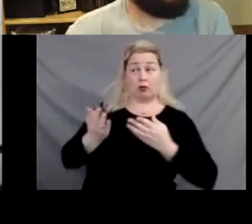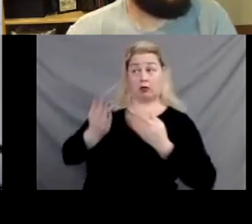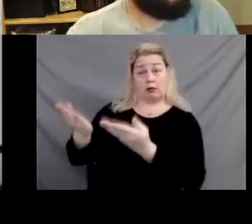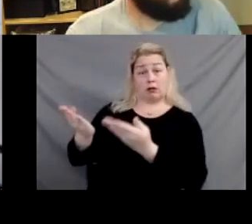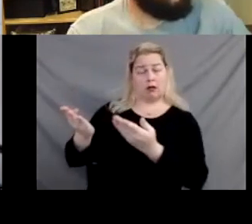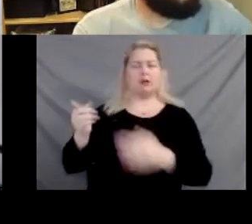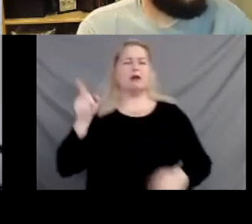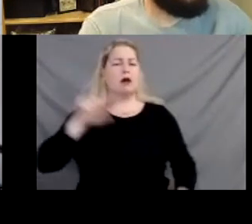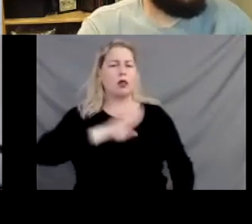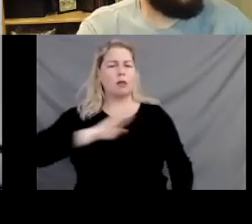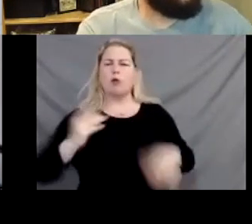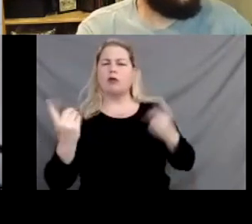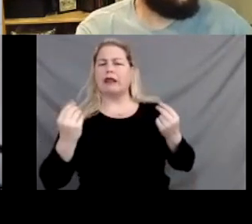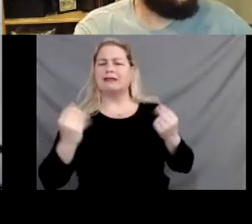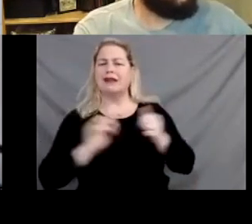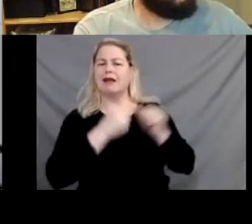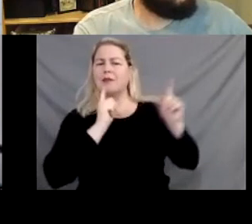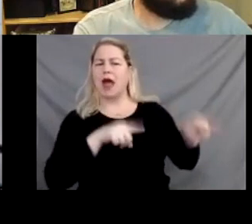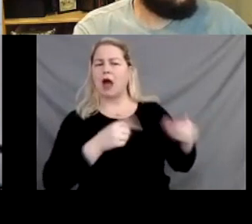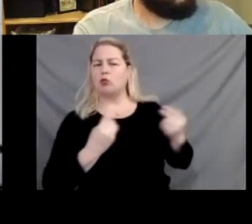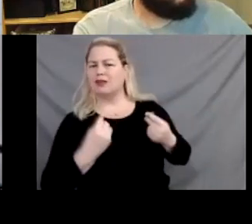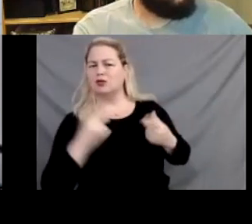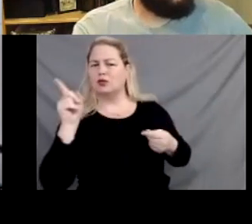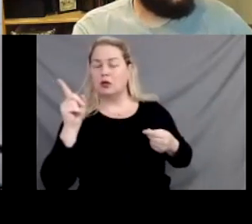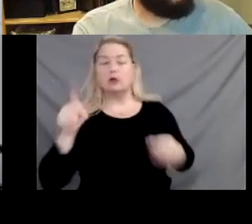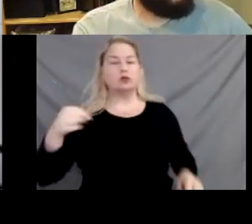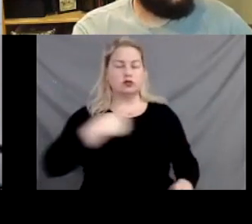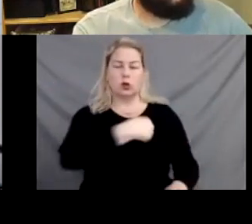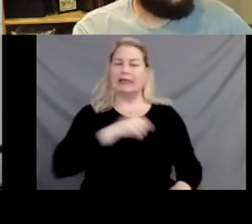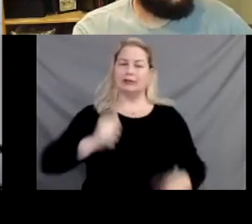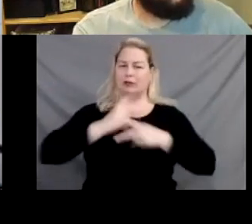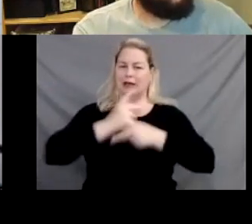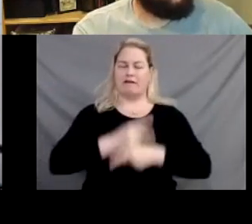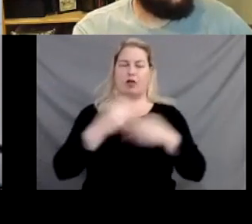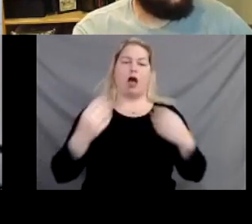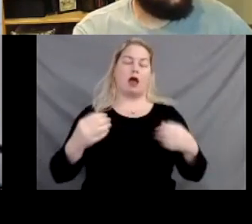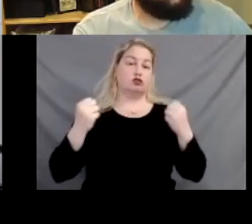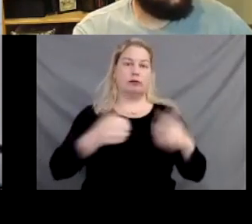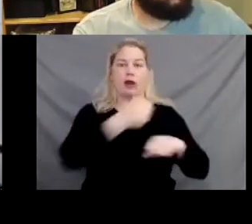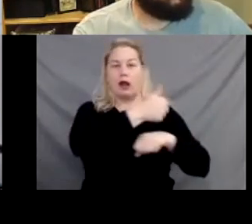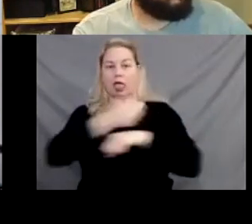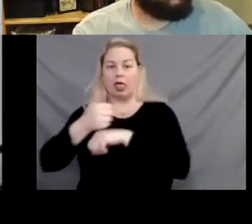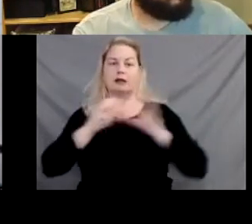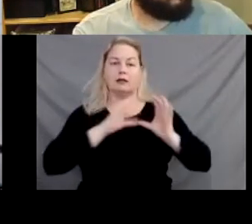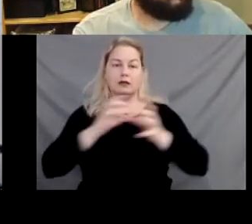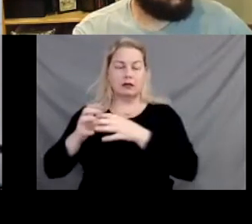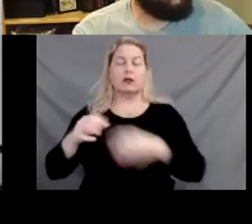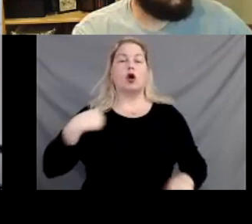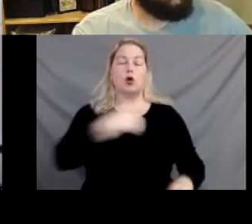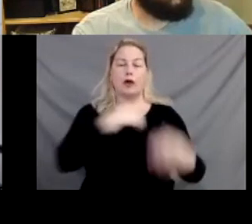in my earlier comments, that we also have a citizens advisory